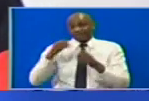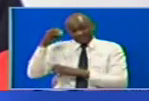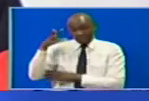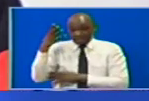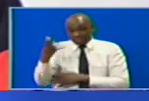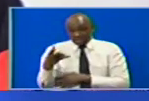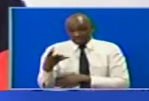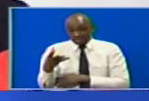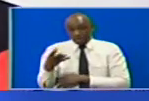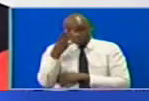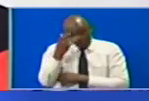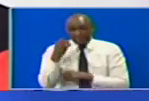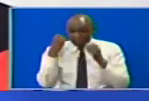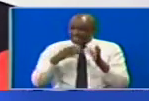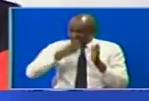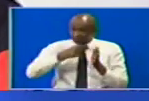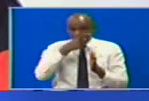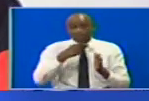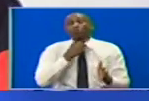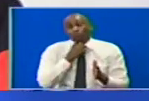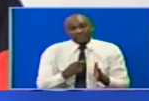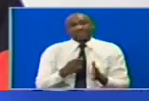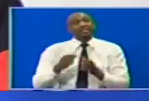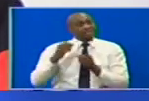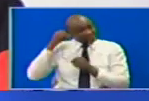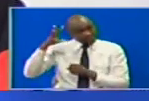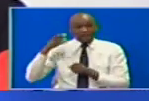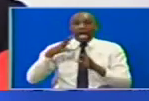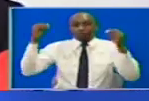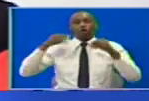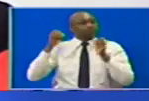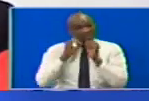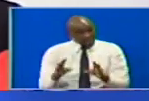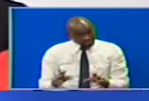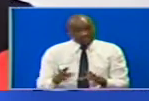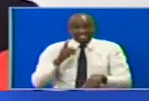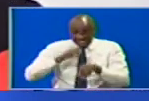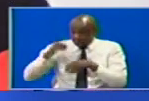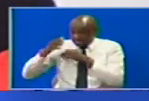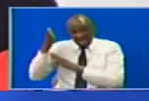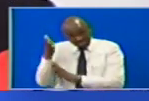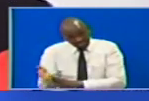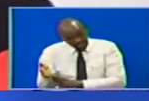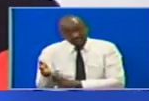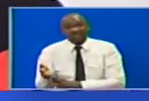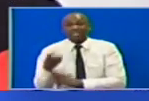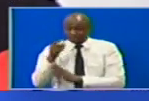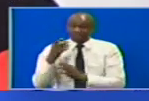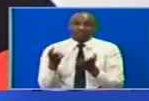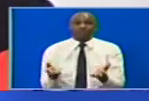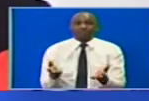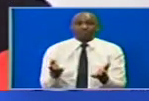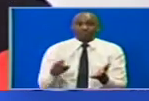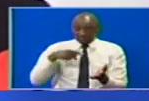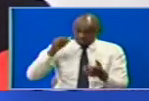electricity, because many industries want reliable electricity, and when they are near where that electricity is generated,